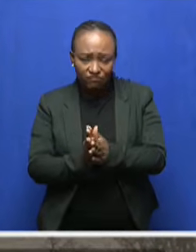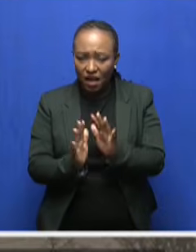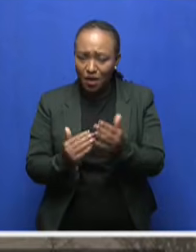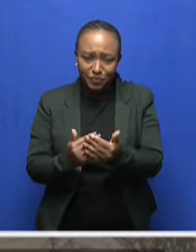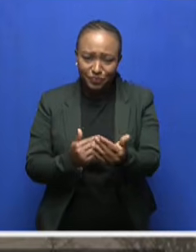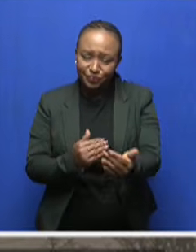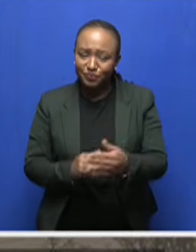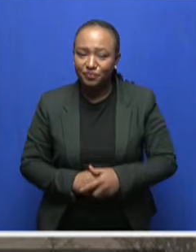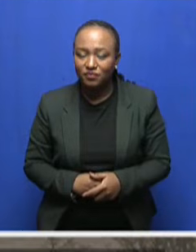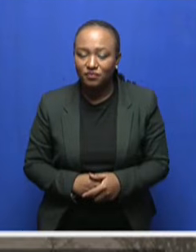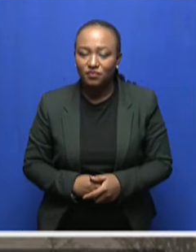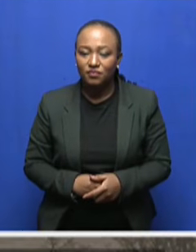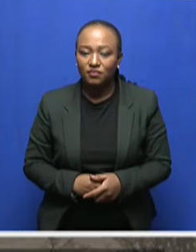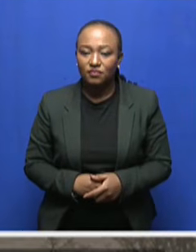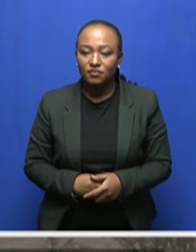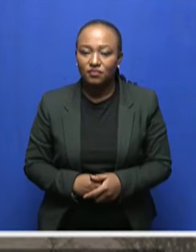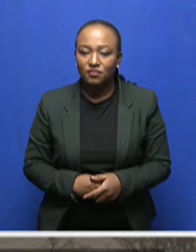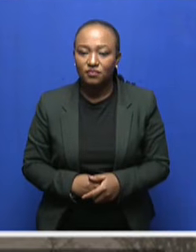wrap up?